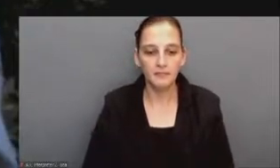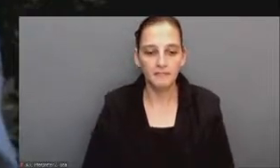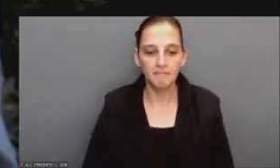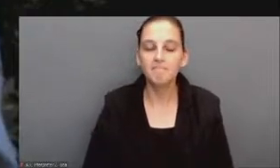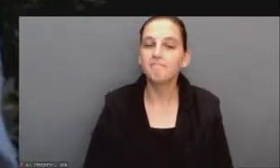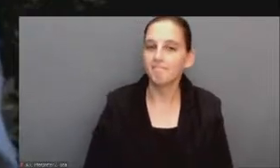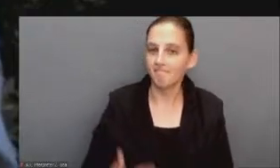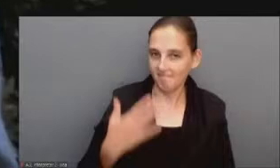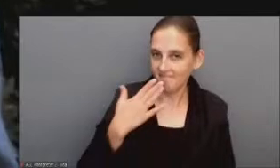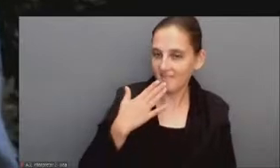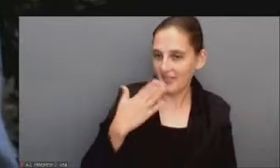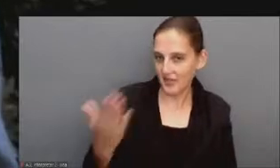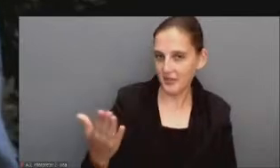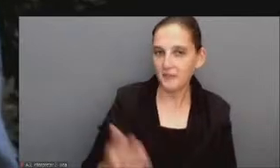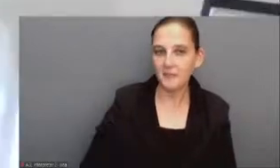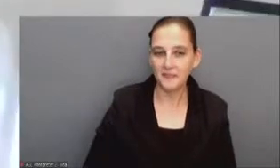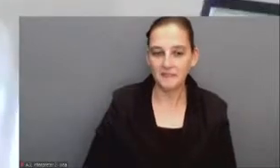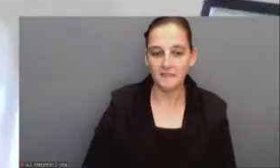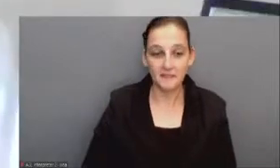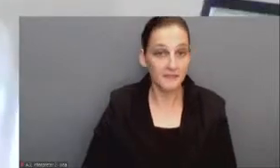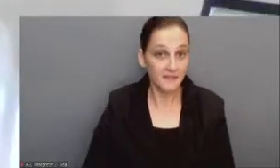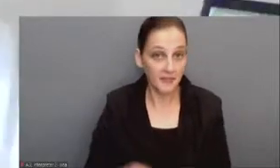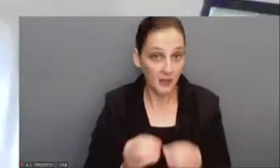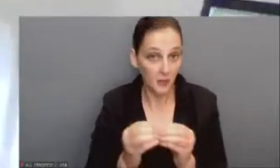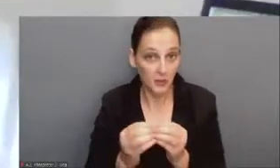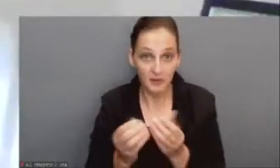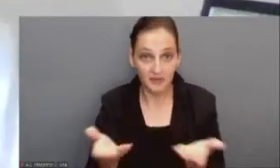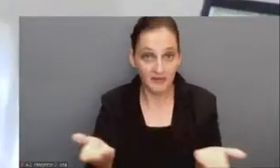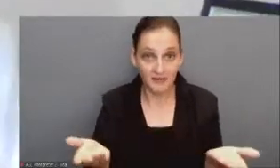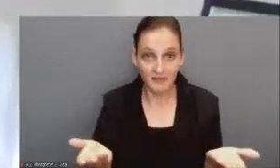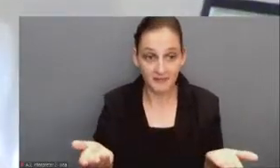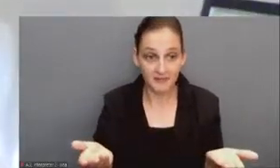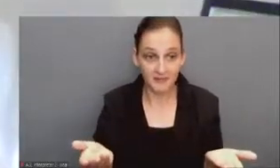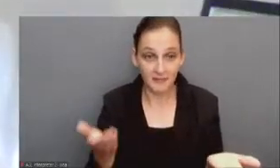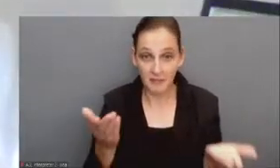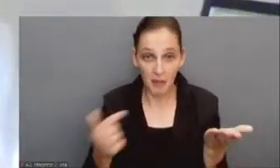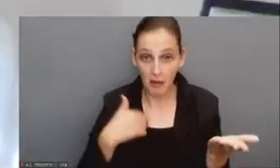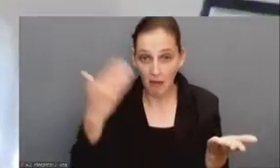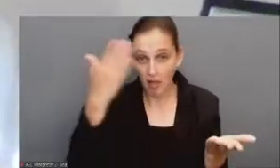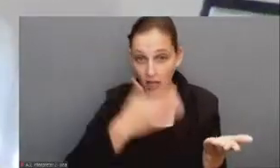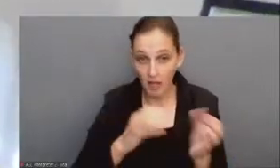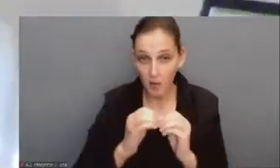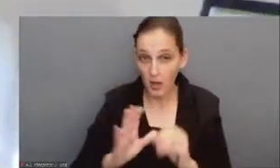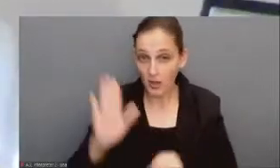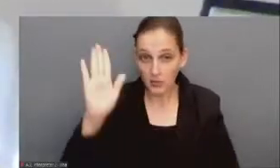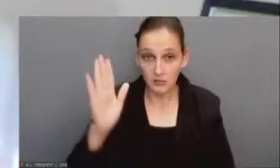Thank you. Anyone else that I may not be able to see?